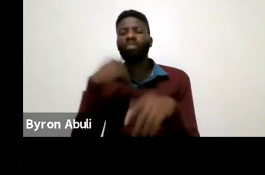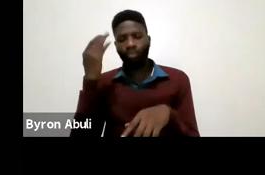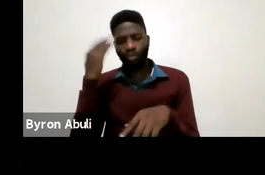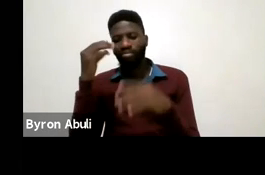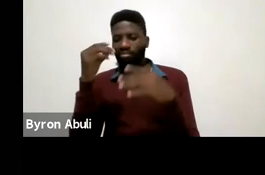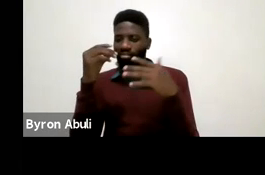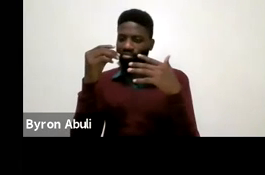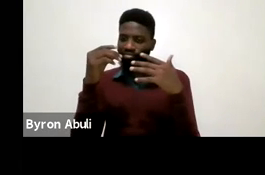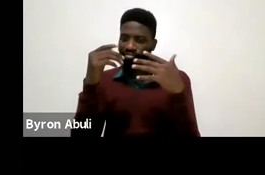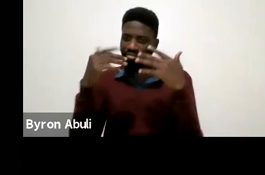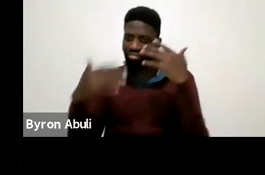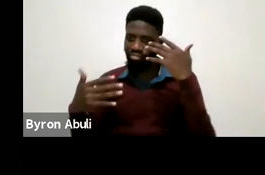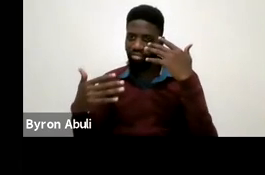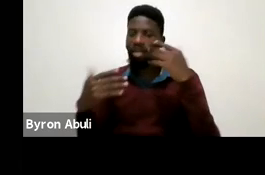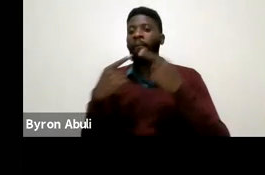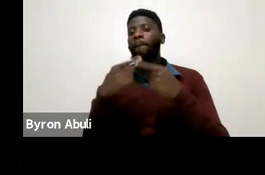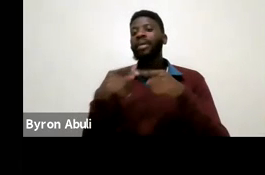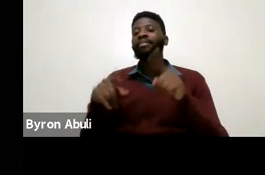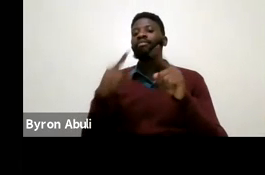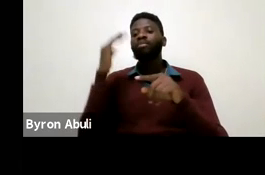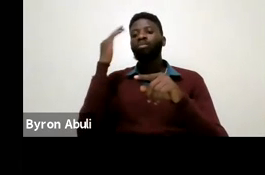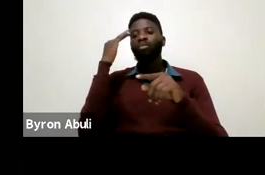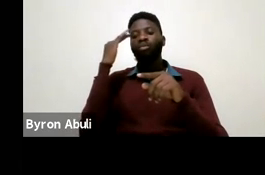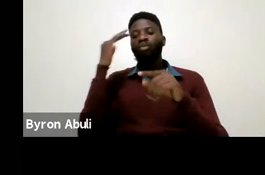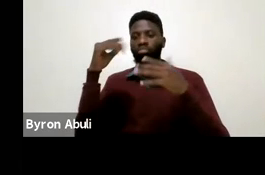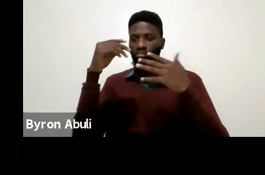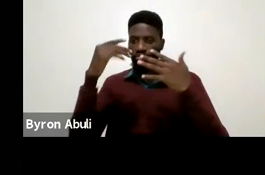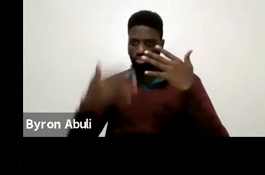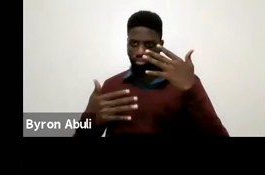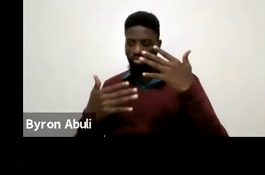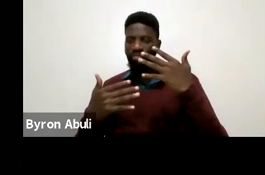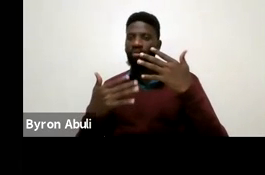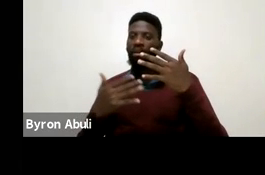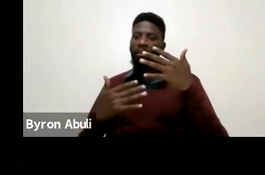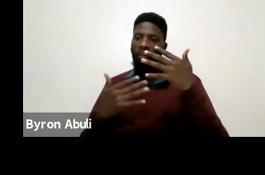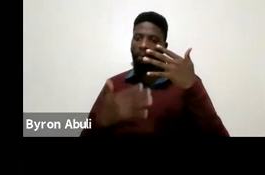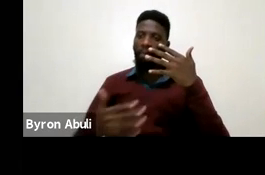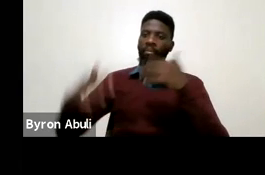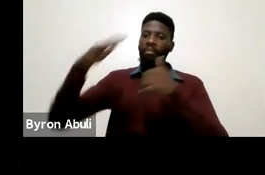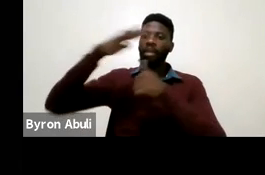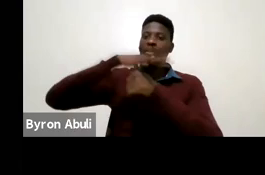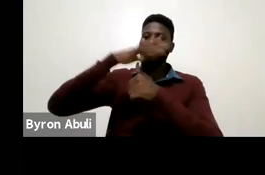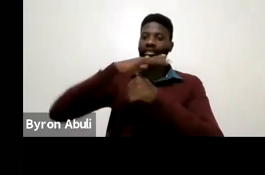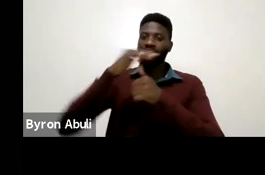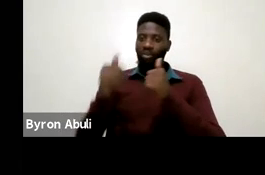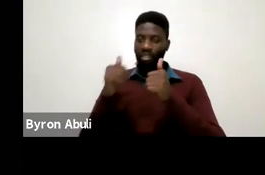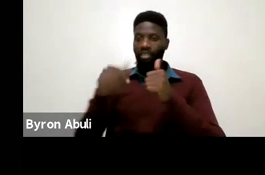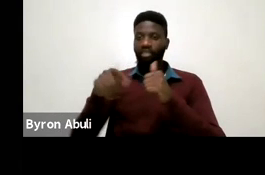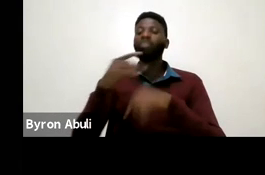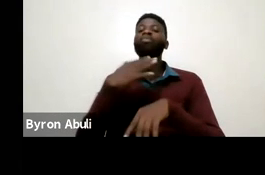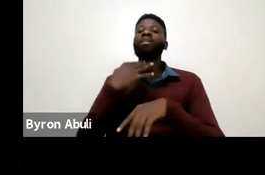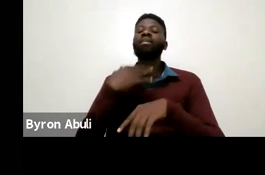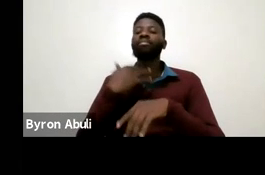priority? You want to be married, you want to be a lawyer, you want to have a good job, you want to have a home, you want